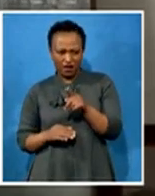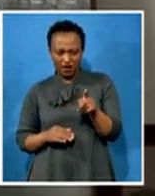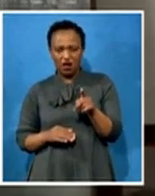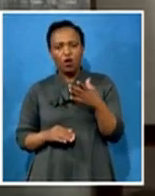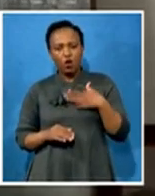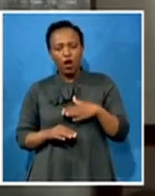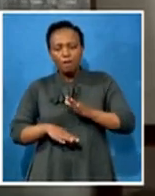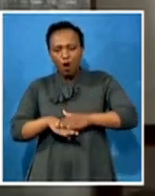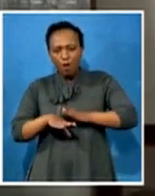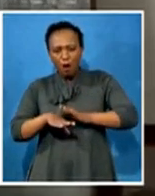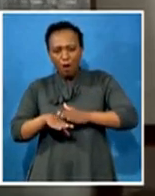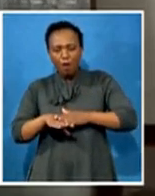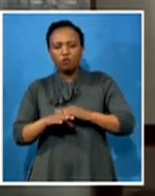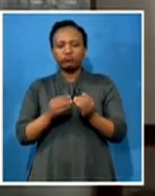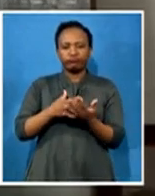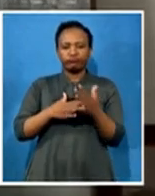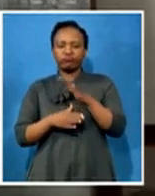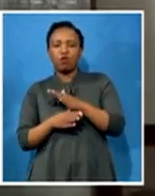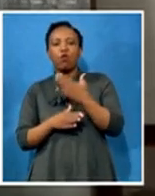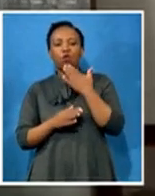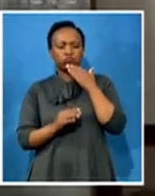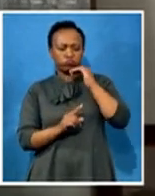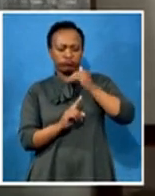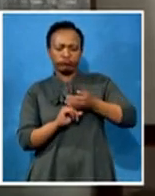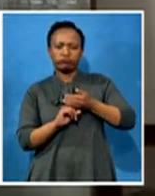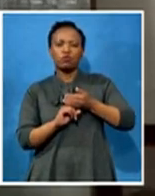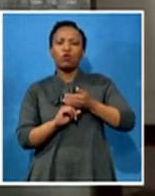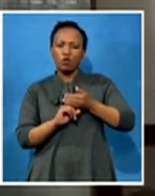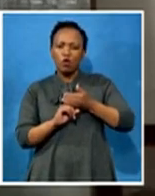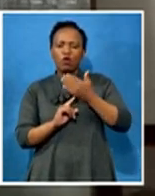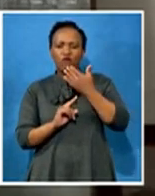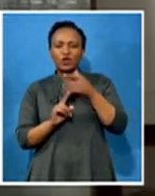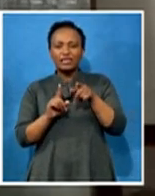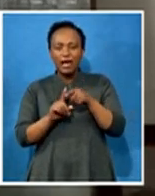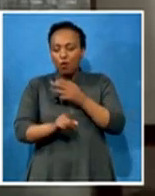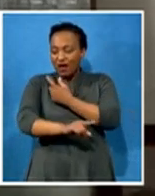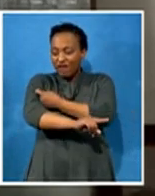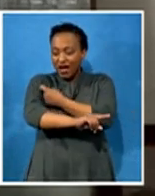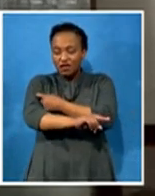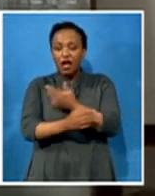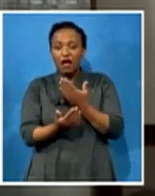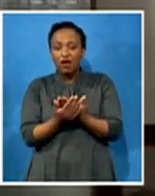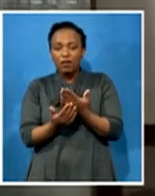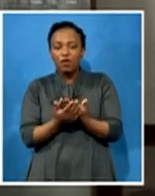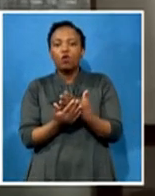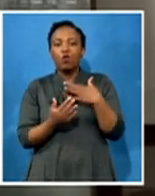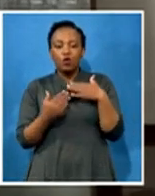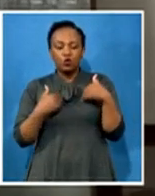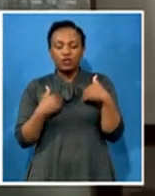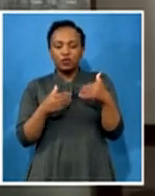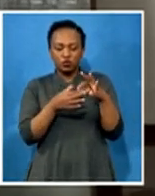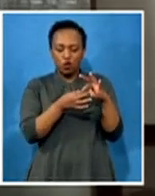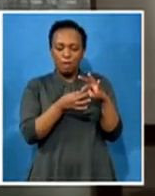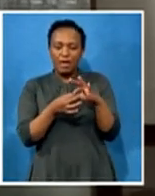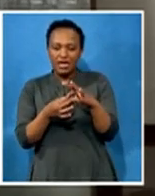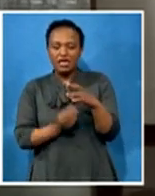their protection, and when a vaccine is available, to say now that we will commit to prioritising them for vaccination